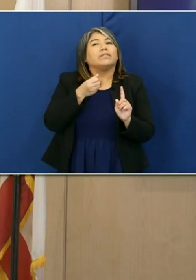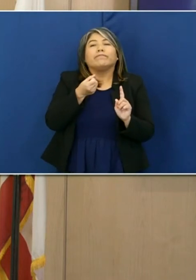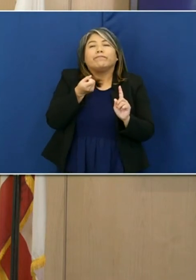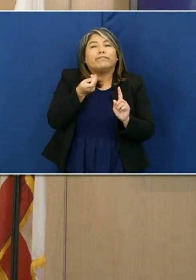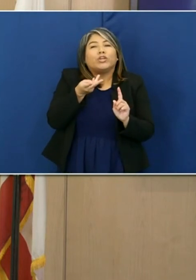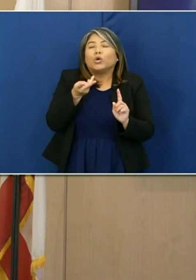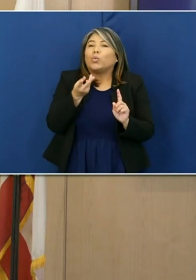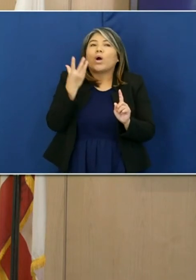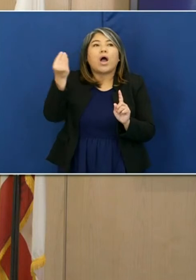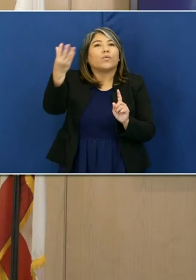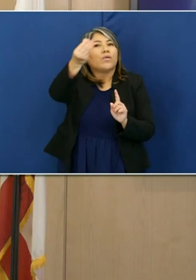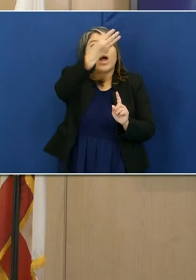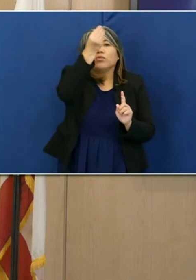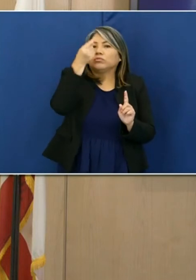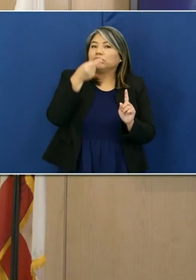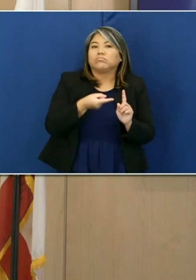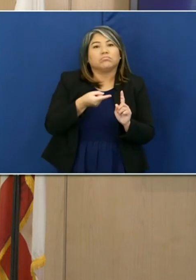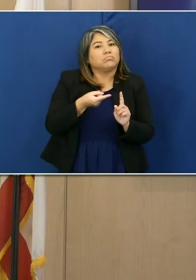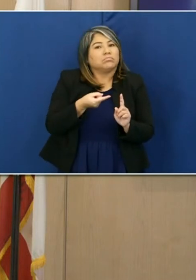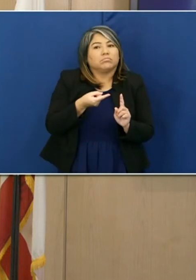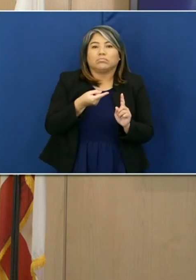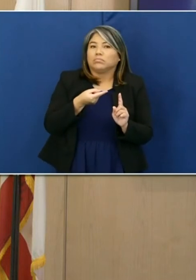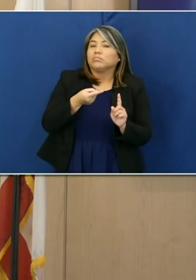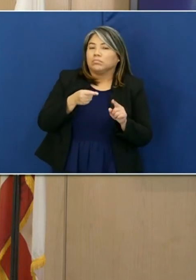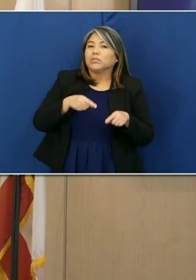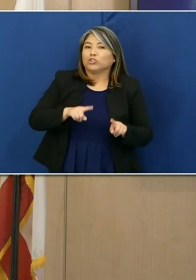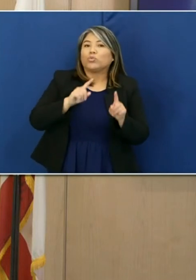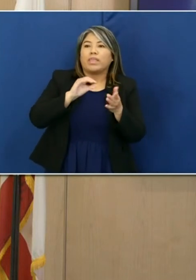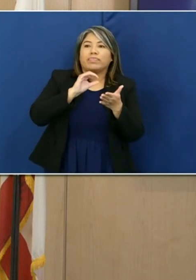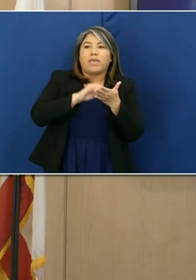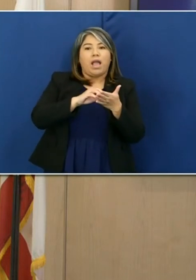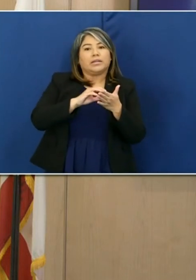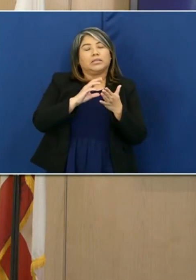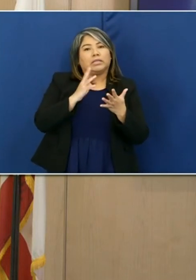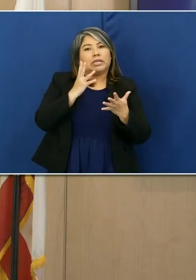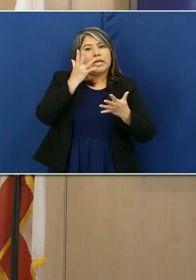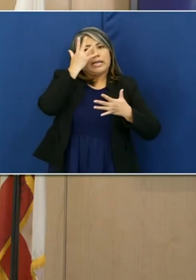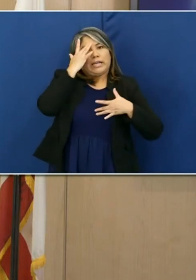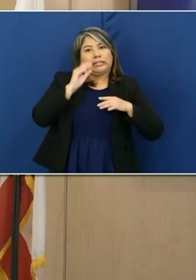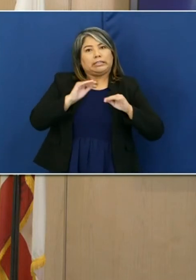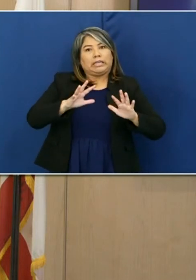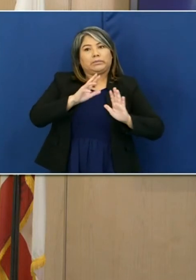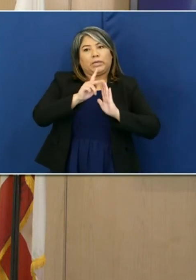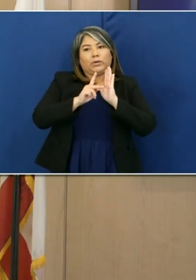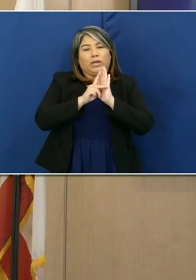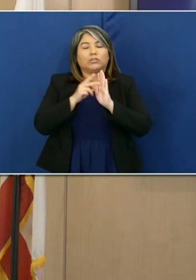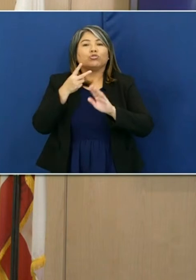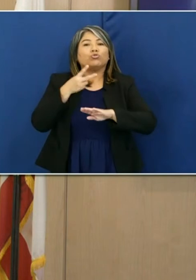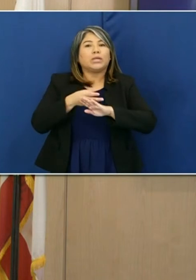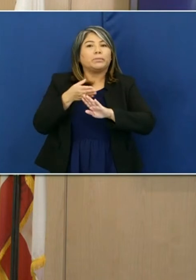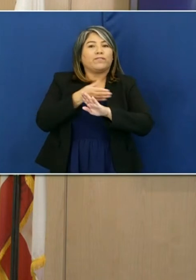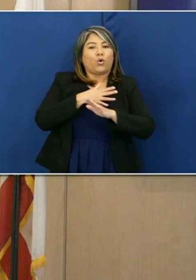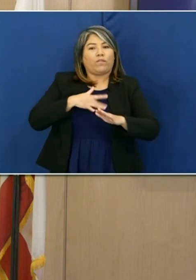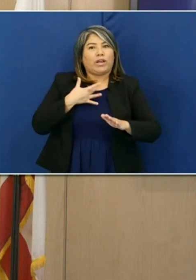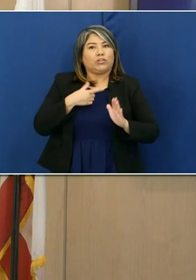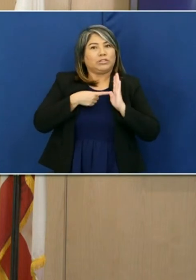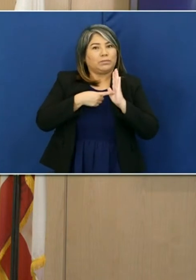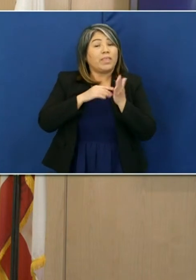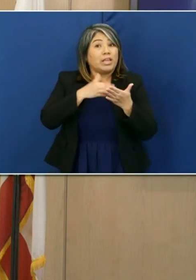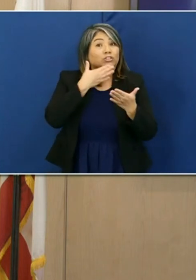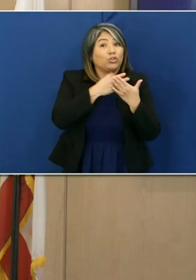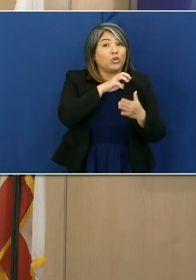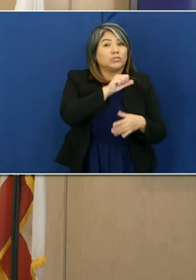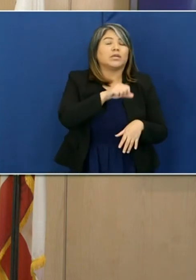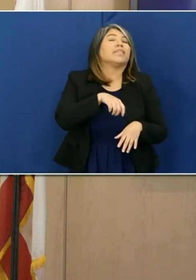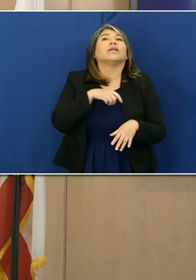social interactions during the potential contagious period 2 days before symptoms began, so that's good news. And then